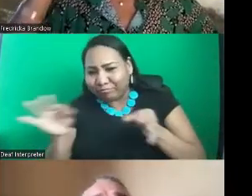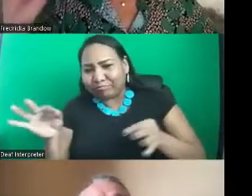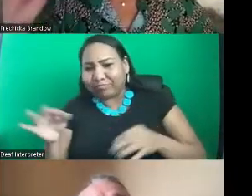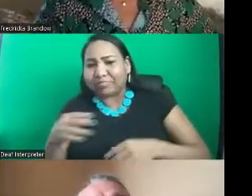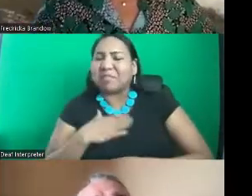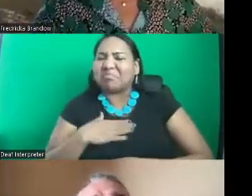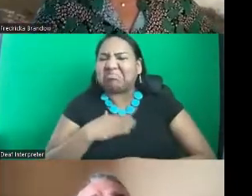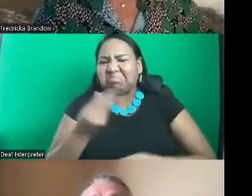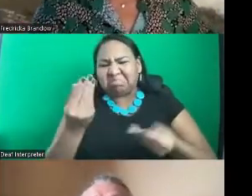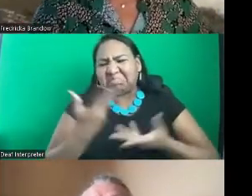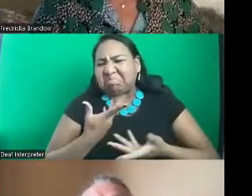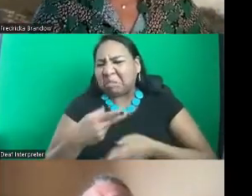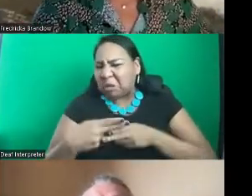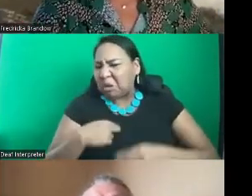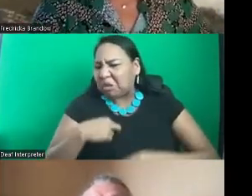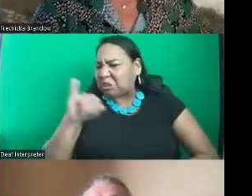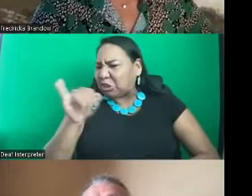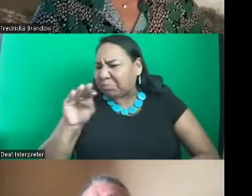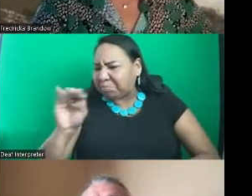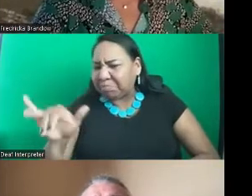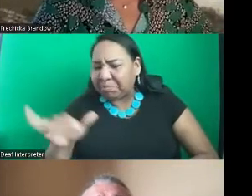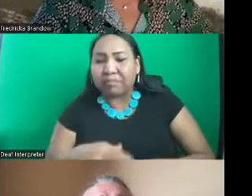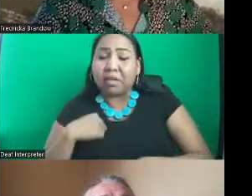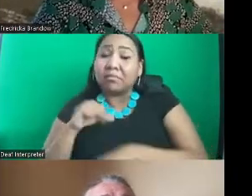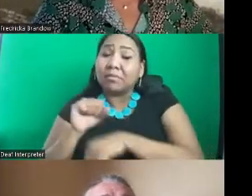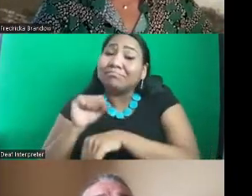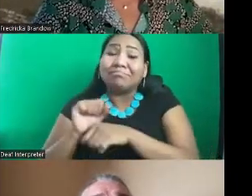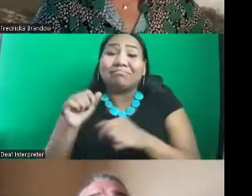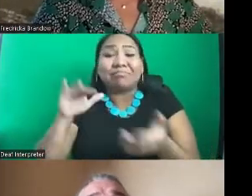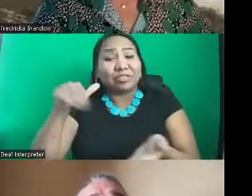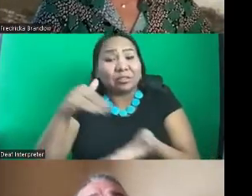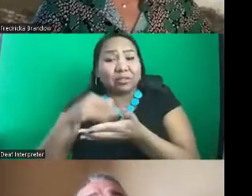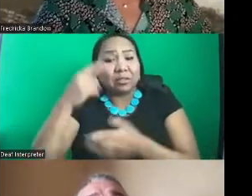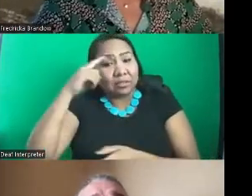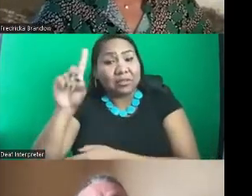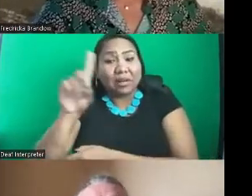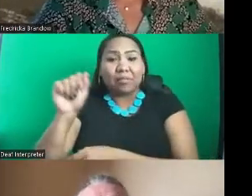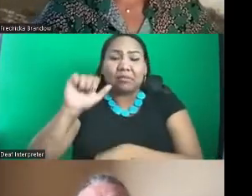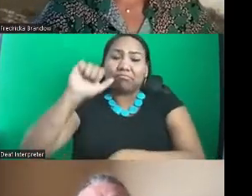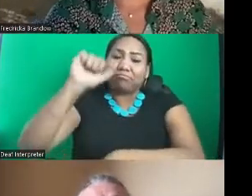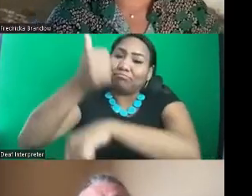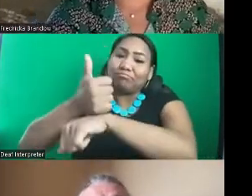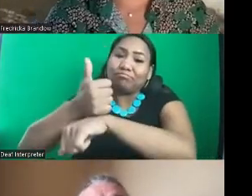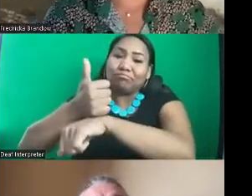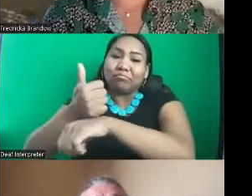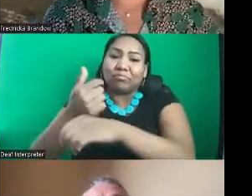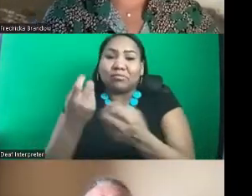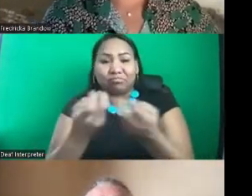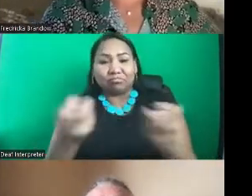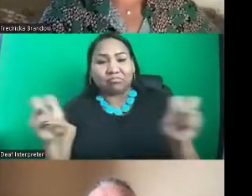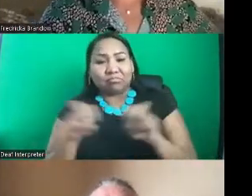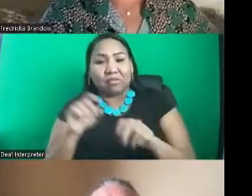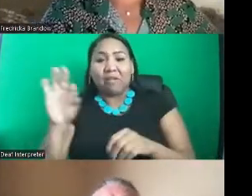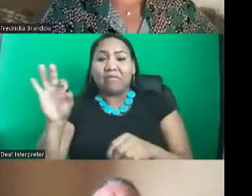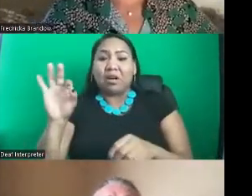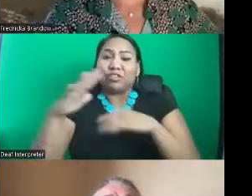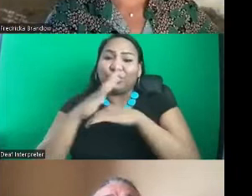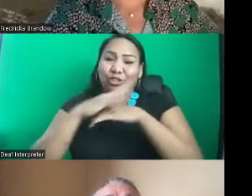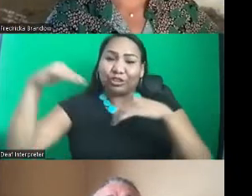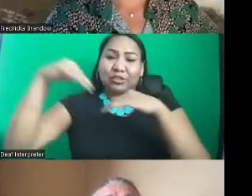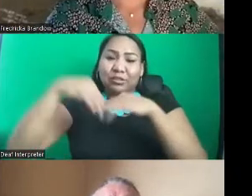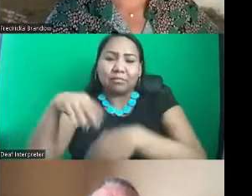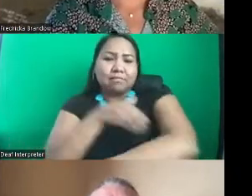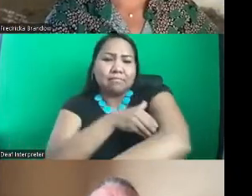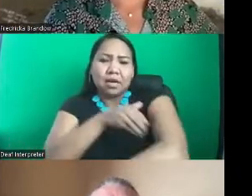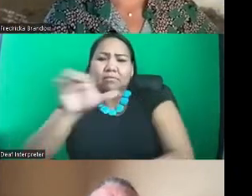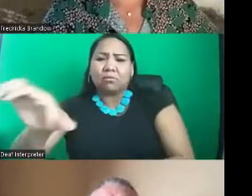administrative affiliate with the Sonoran Center for Disabilities, where we created the Circle of Indigenous Empowerment, which is a sister program to our